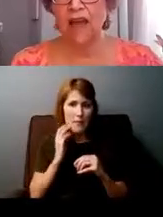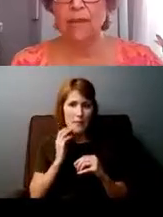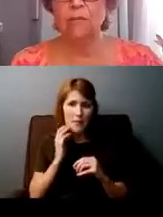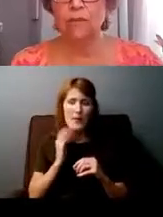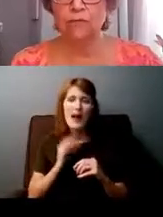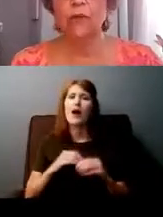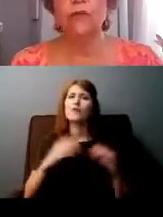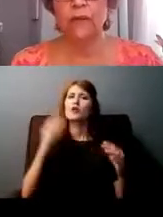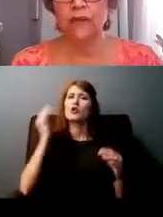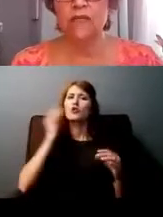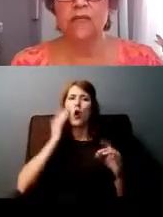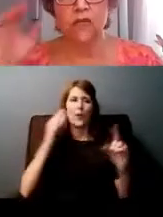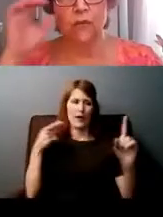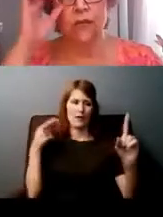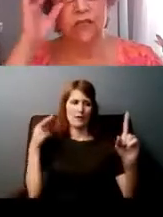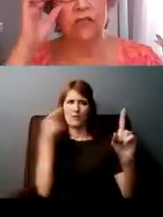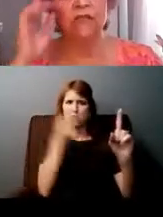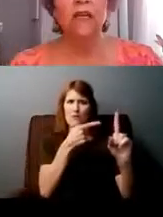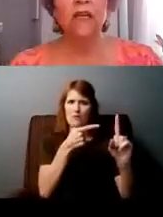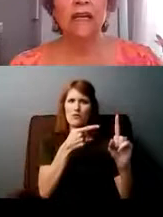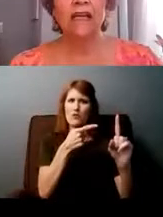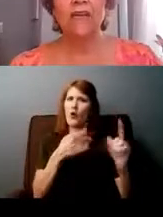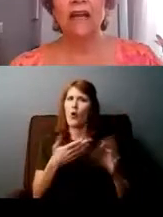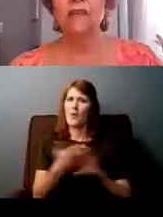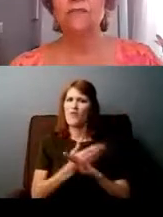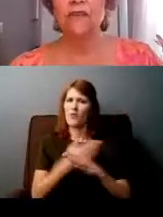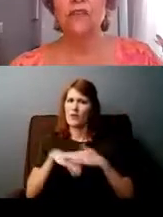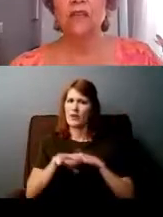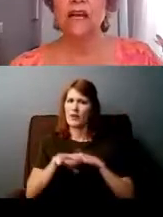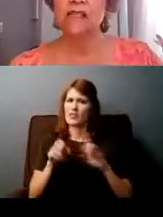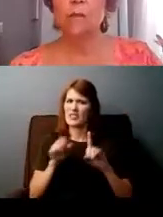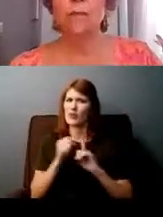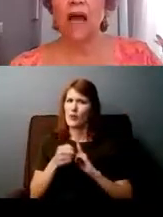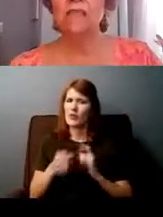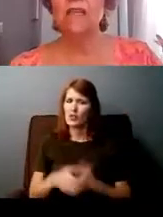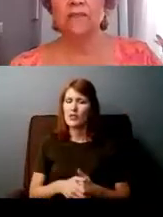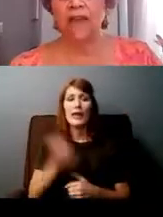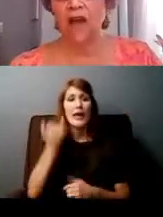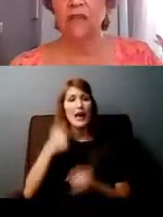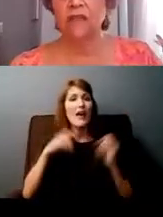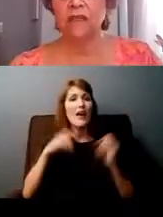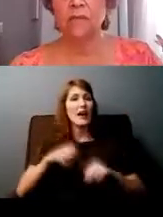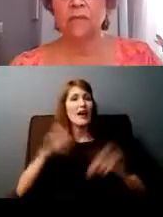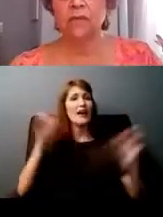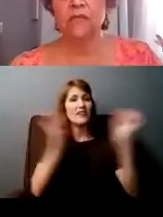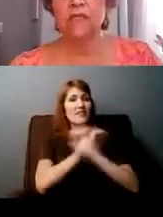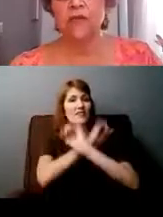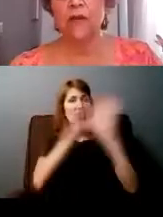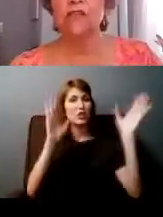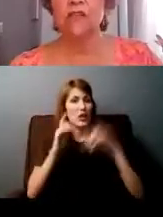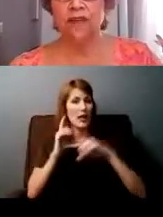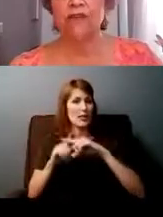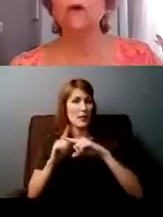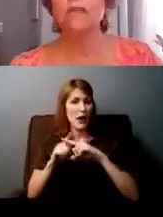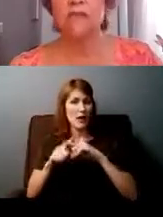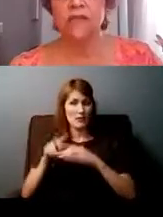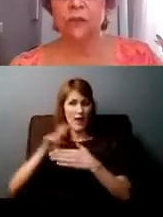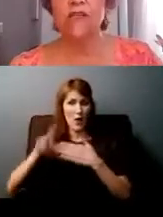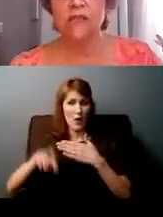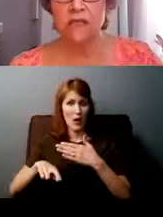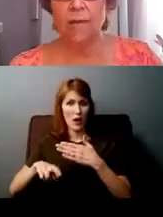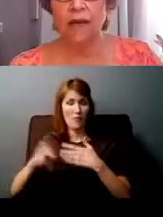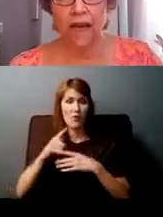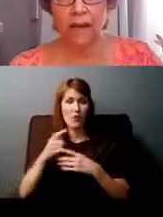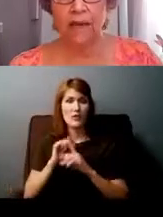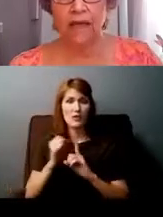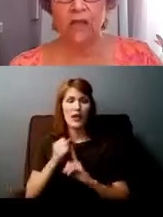have happen before you enter a situation. If I can visualize a positive outcome to a situation, if I know the